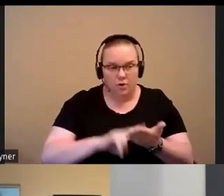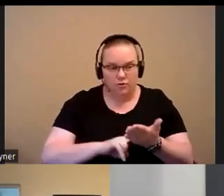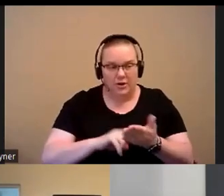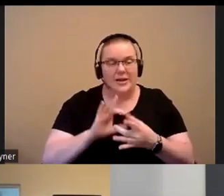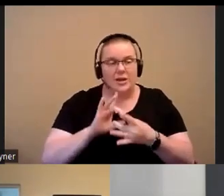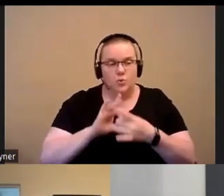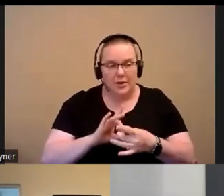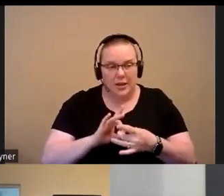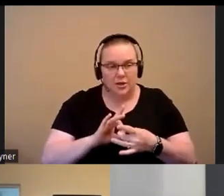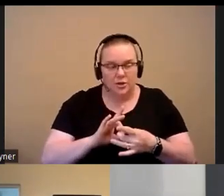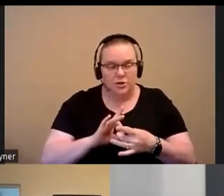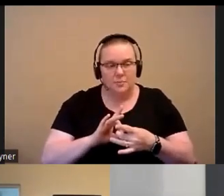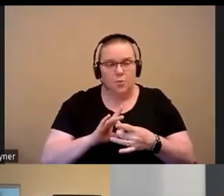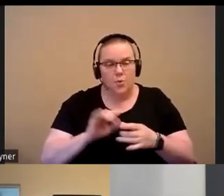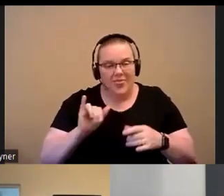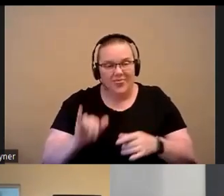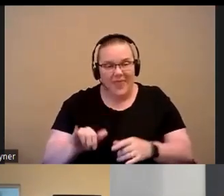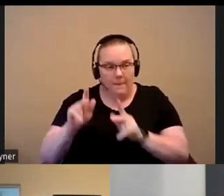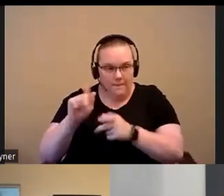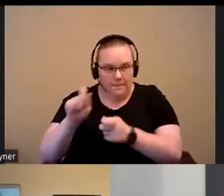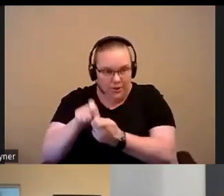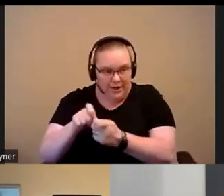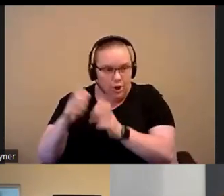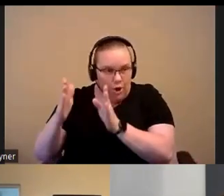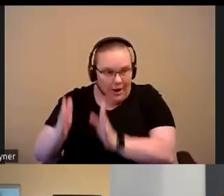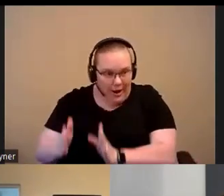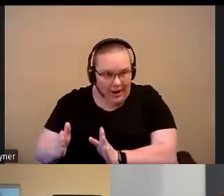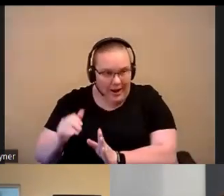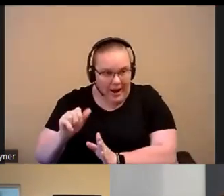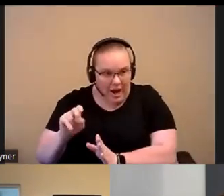relationship with that agent, then